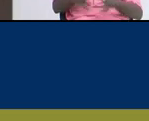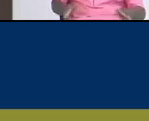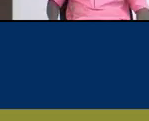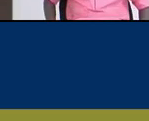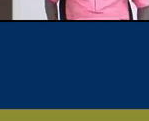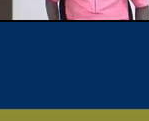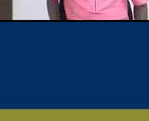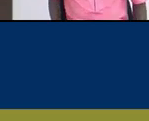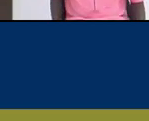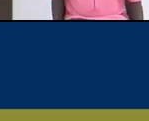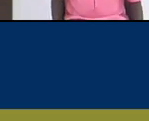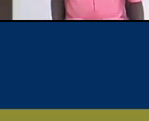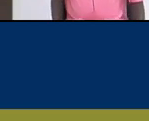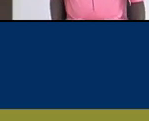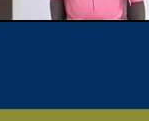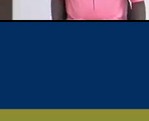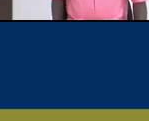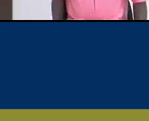repays